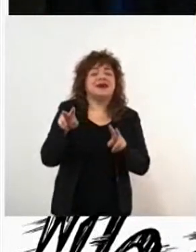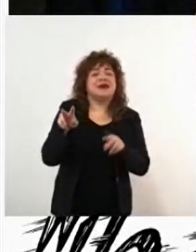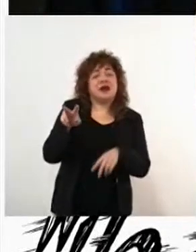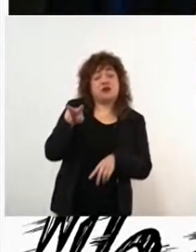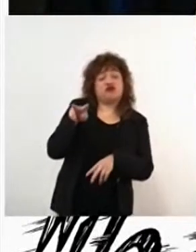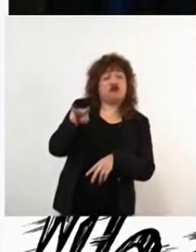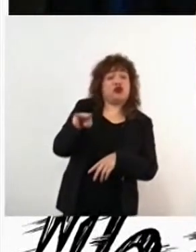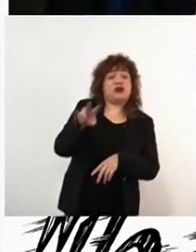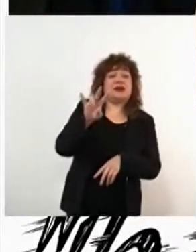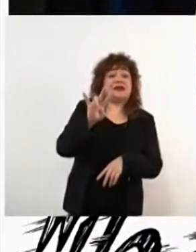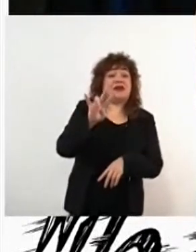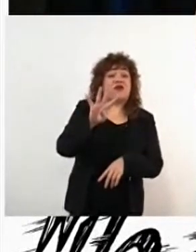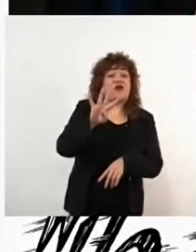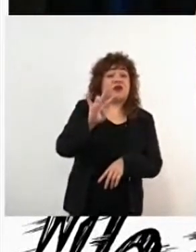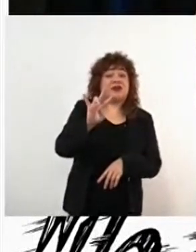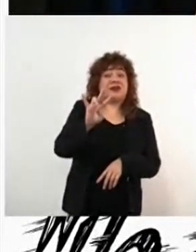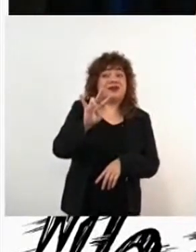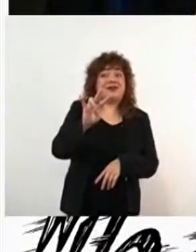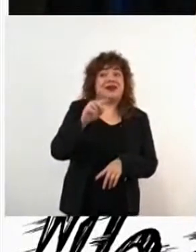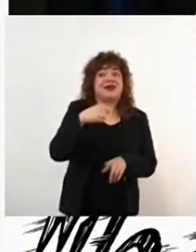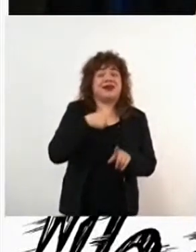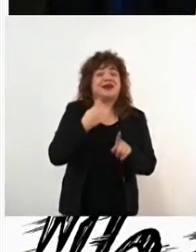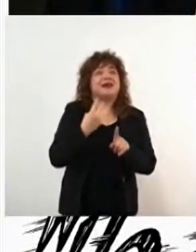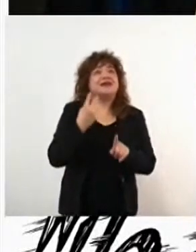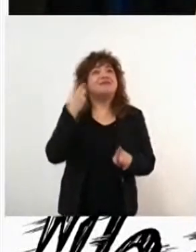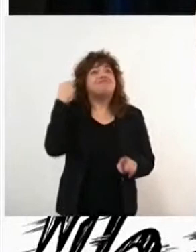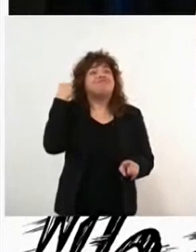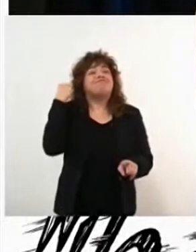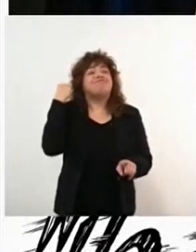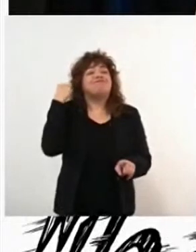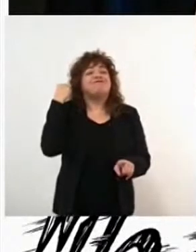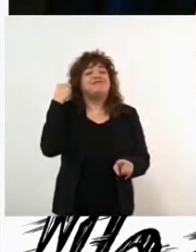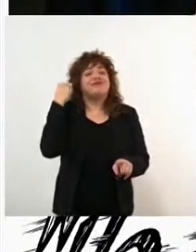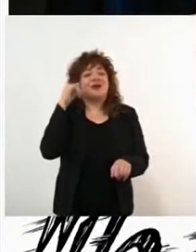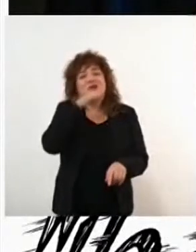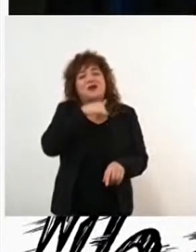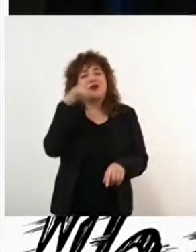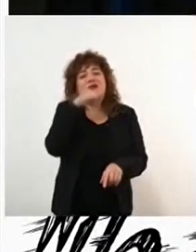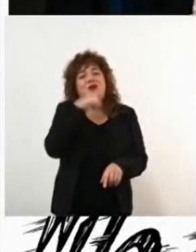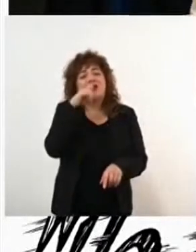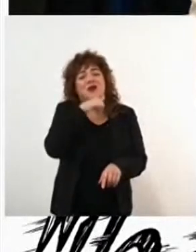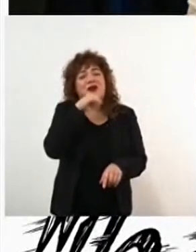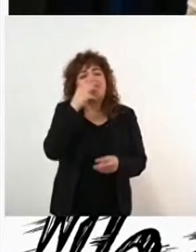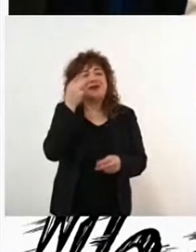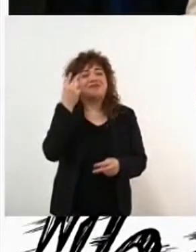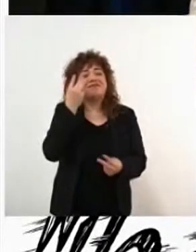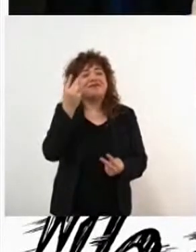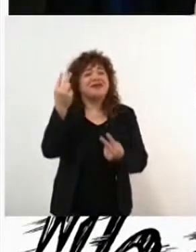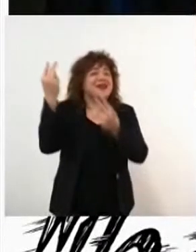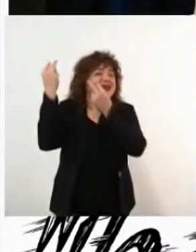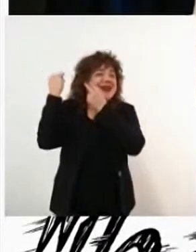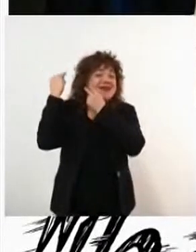747 and having a little bit of a trip down memory lane. And you know, this